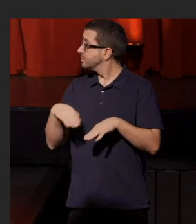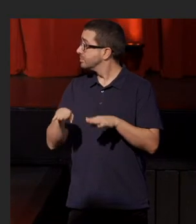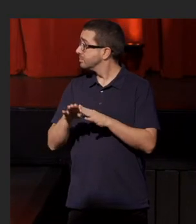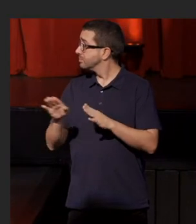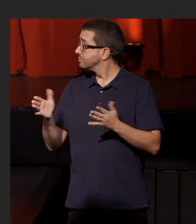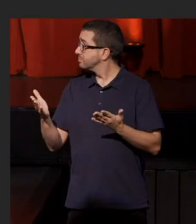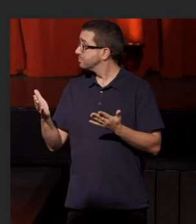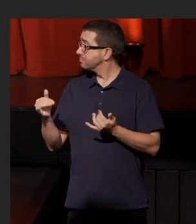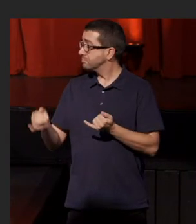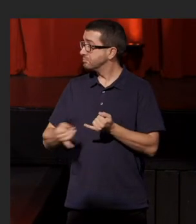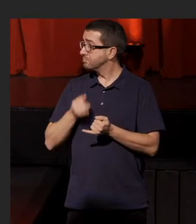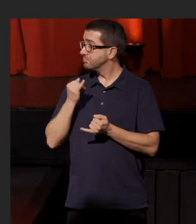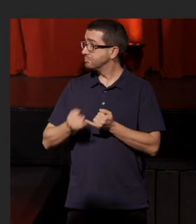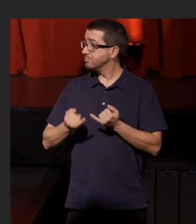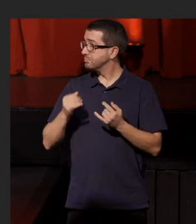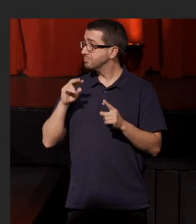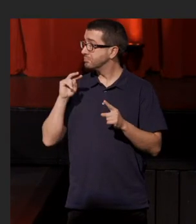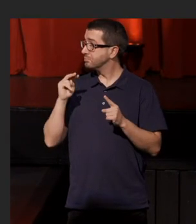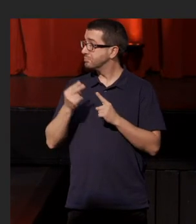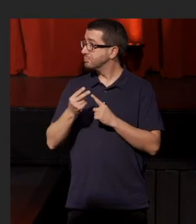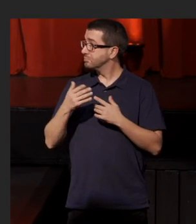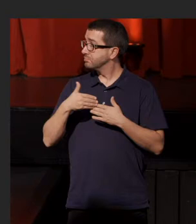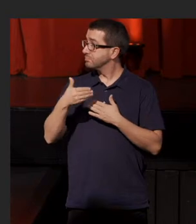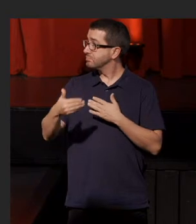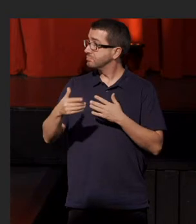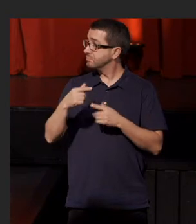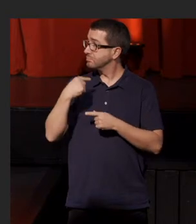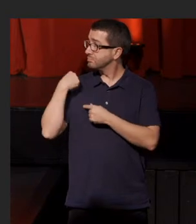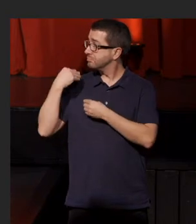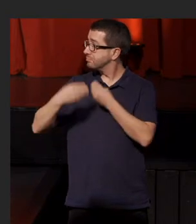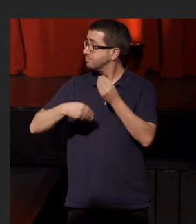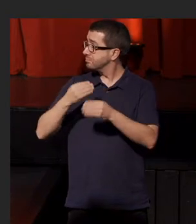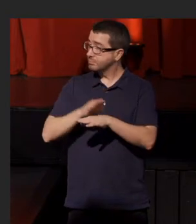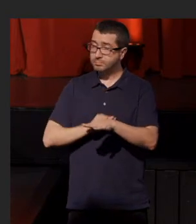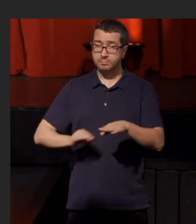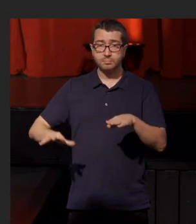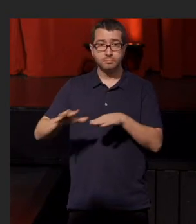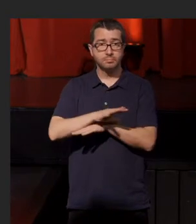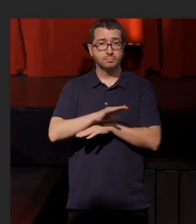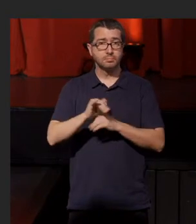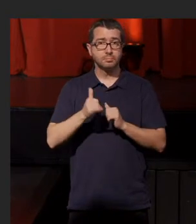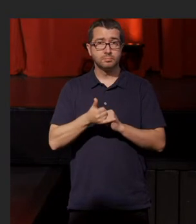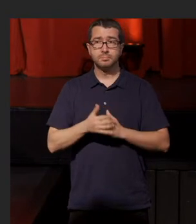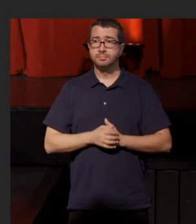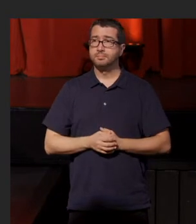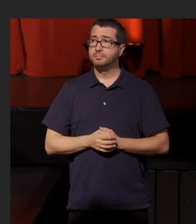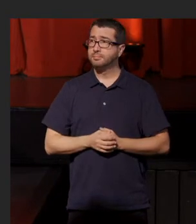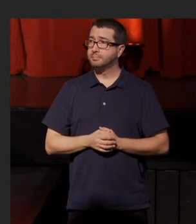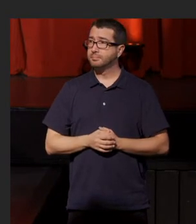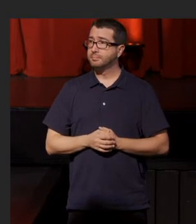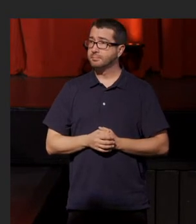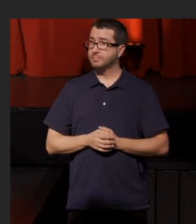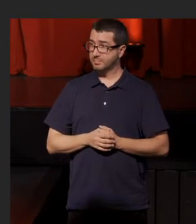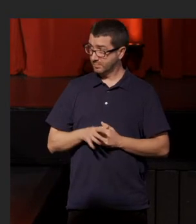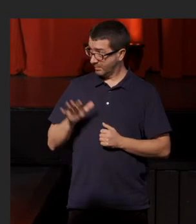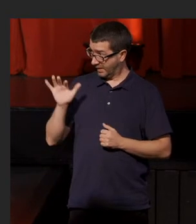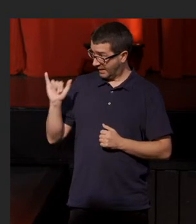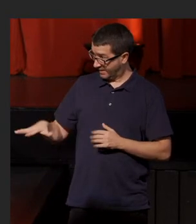on the next generation and how they're being influenced in this media environment. You mean we have to follow